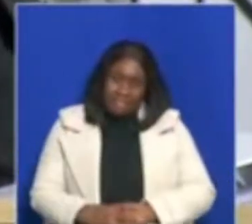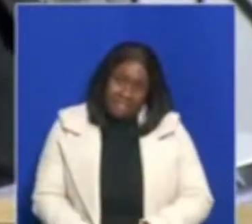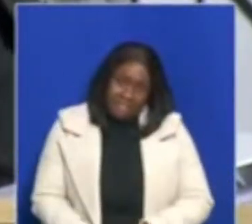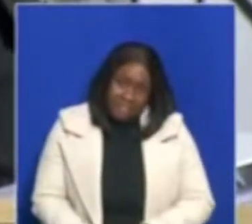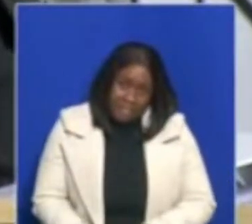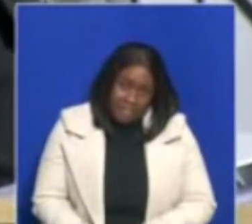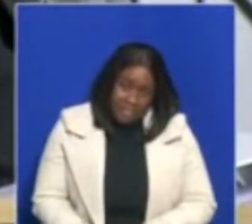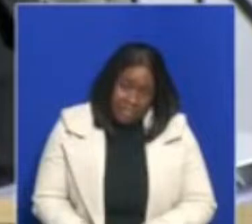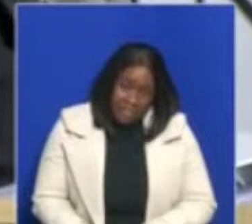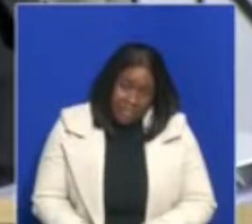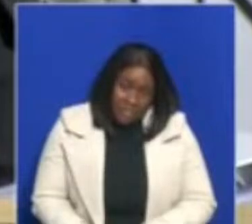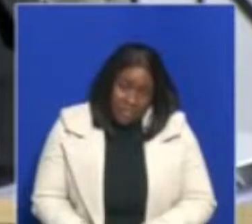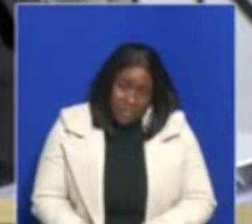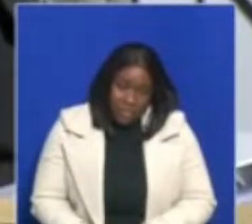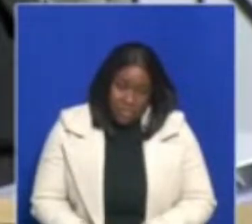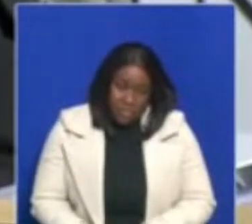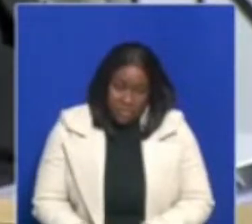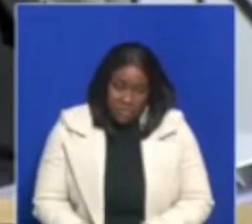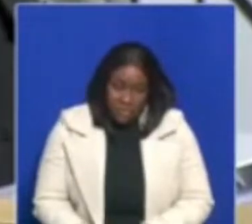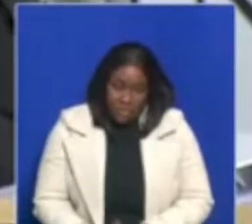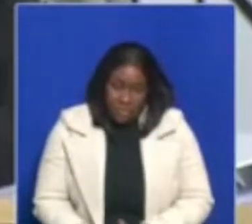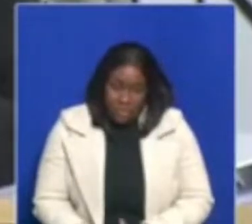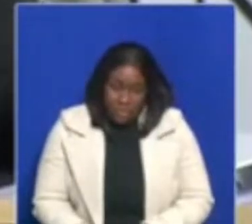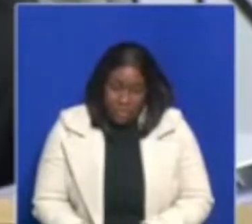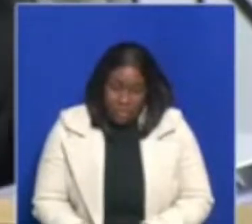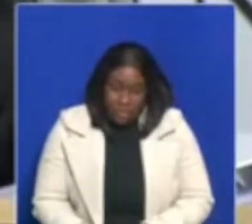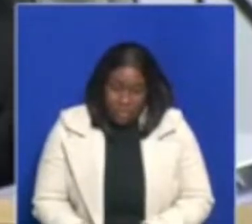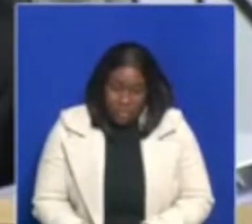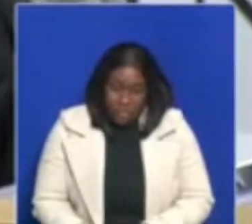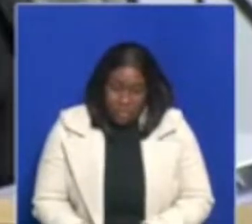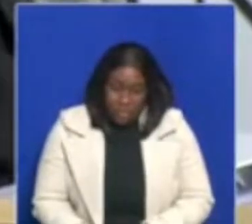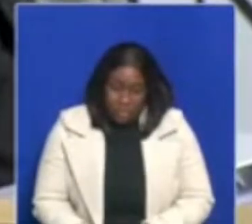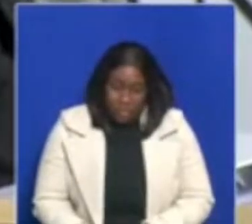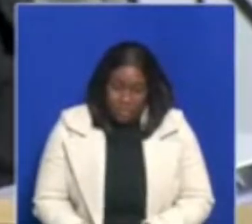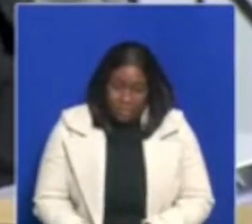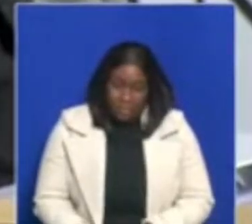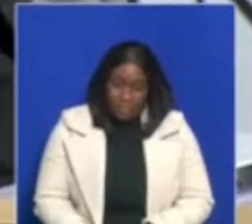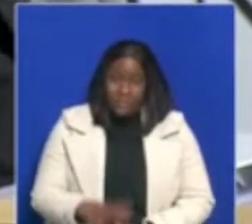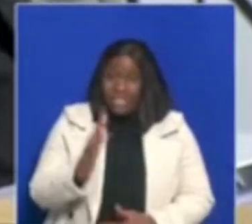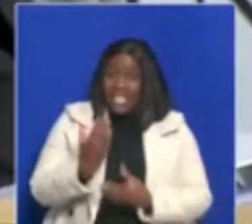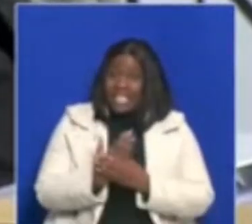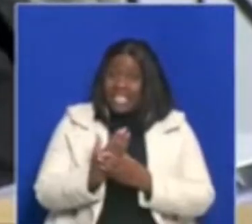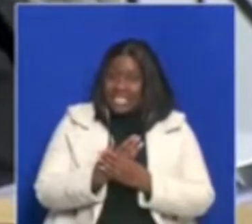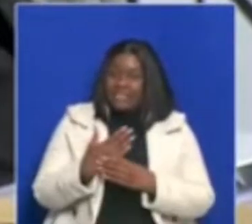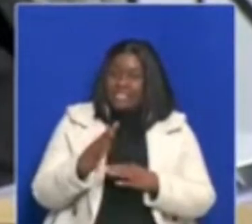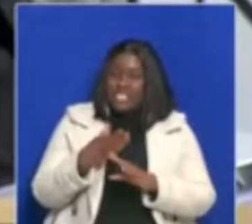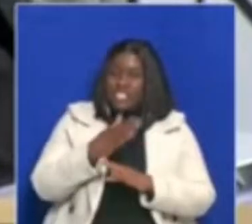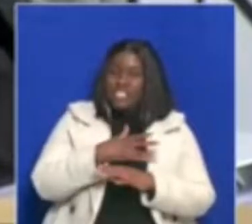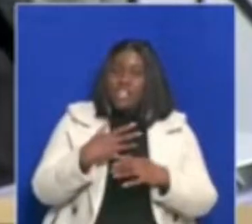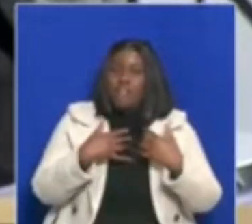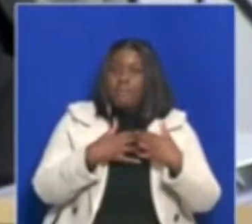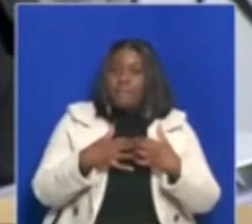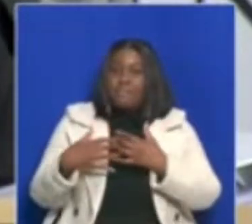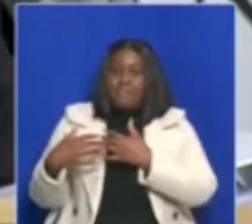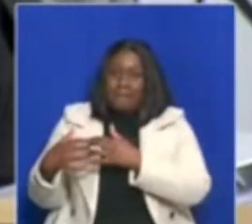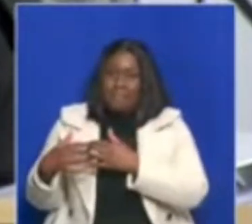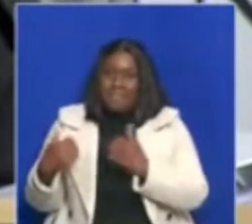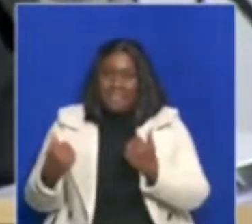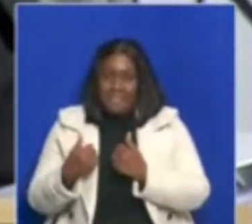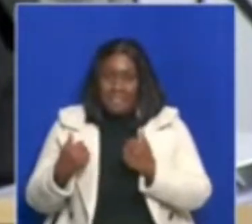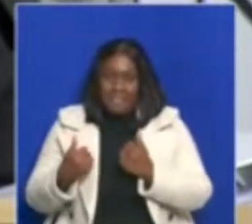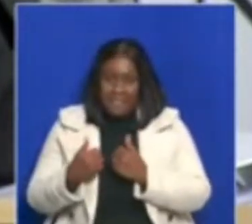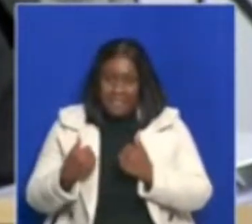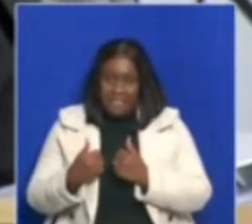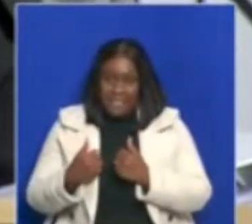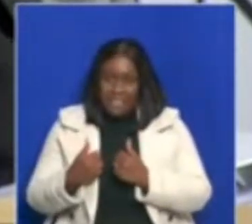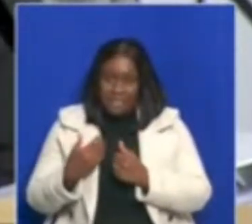So in all these cases, there were dockets open prior to the task team going to the premises